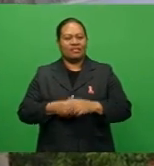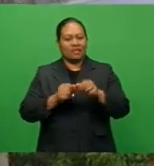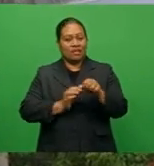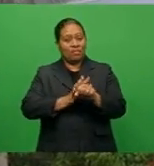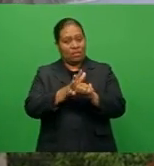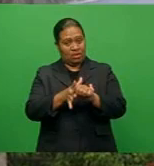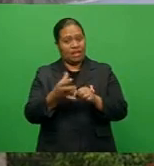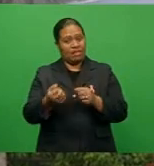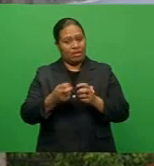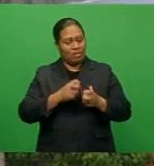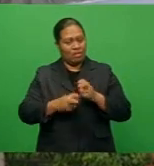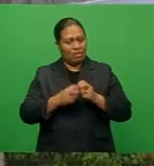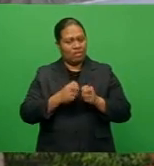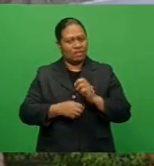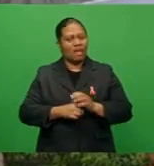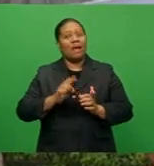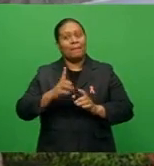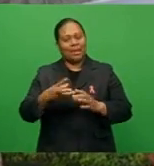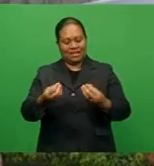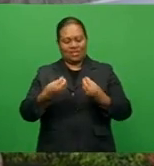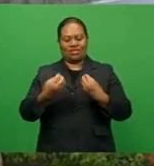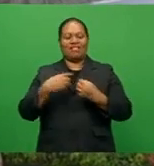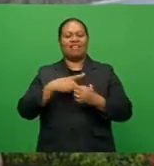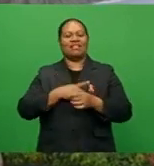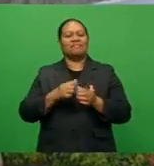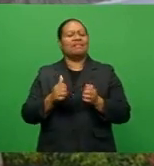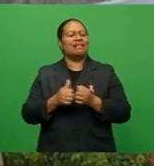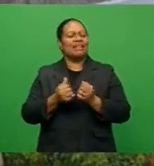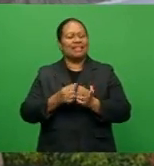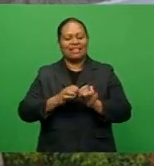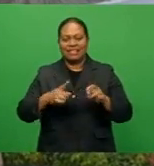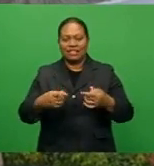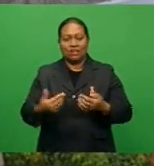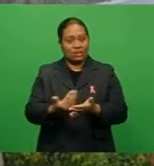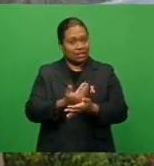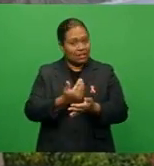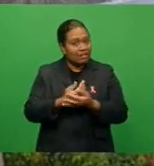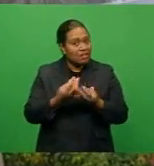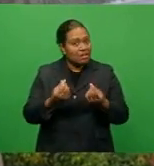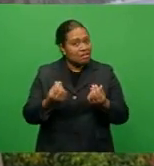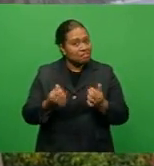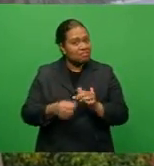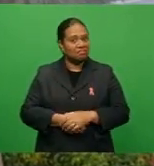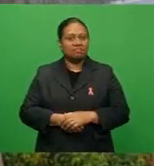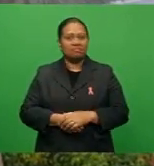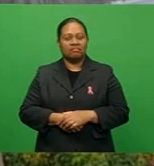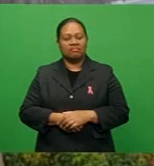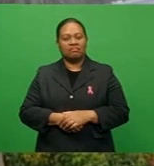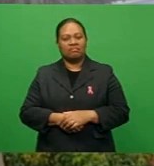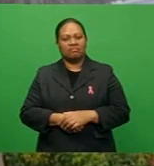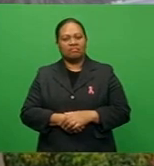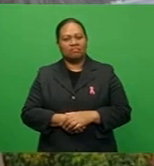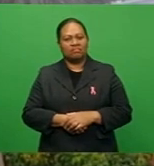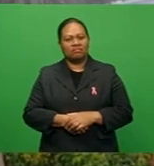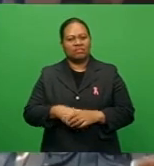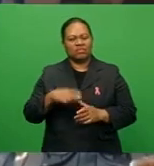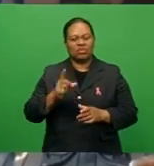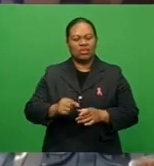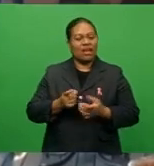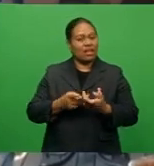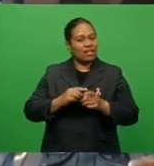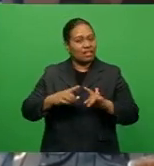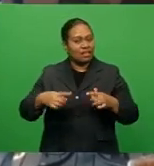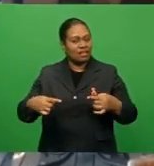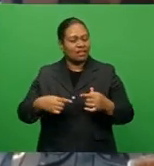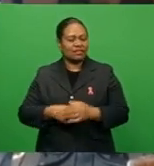but also it taught us a lot of things. Save money, taking care of families. Small resort like us, I mean,